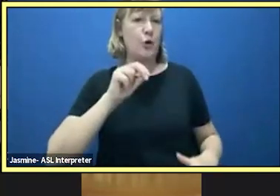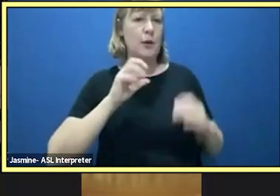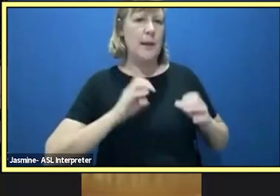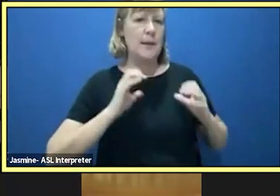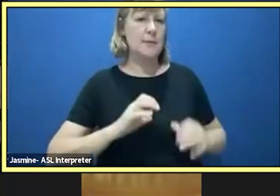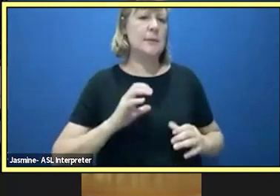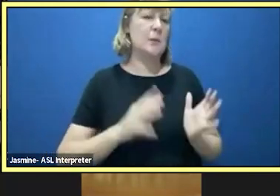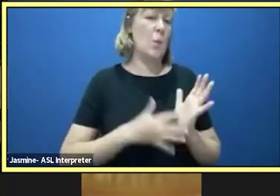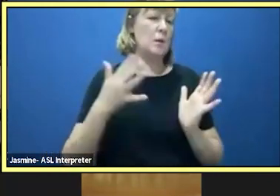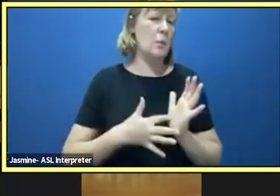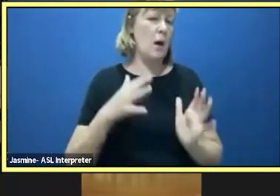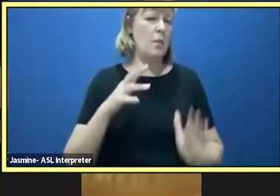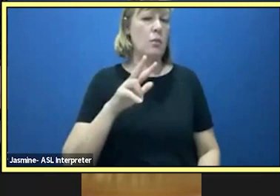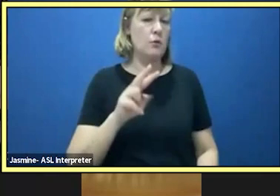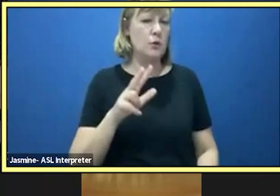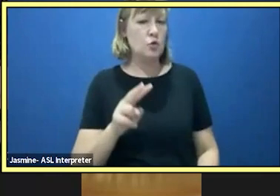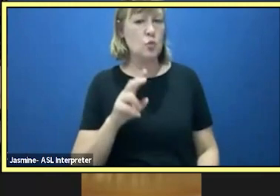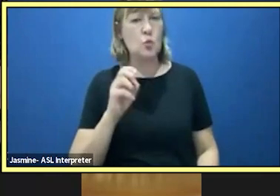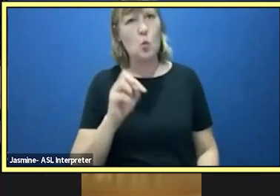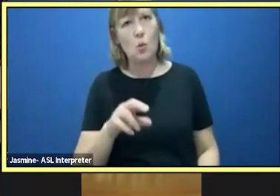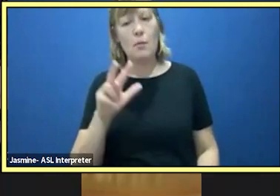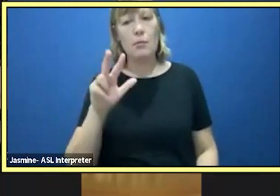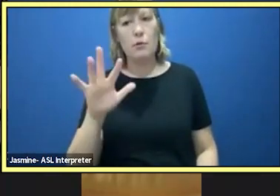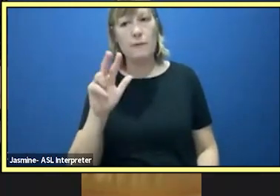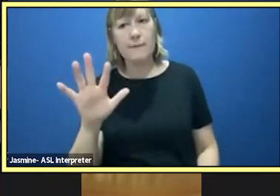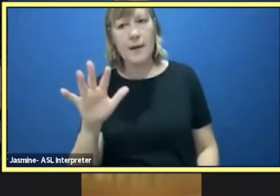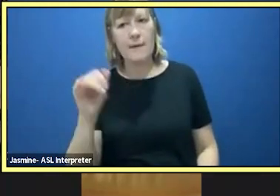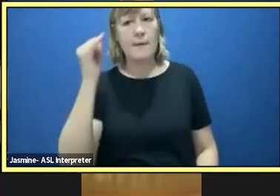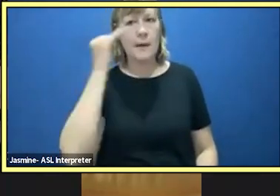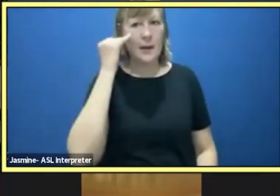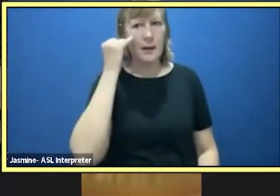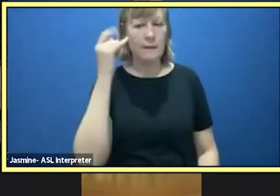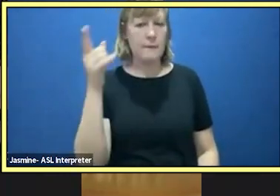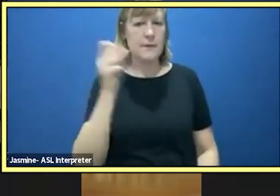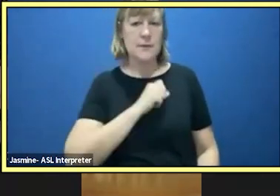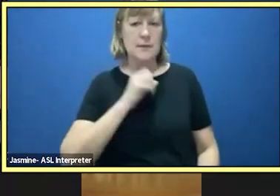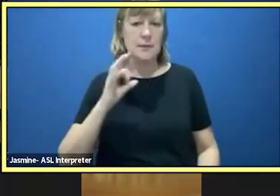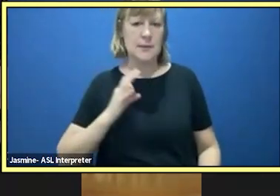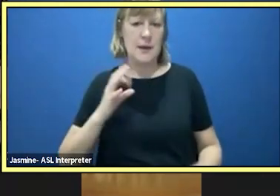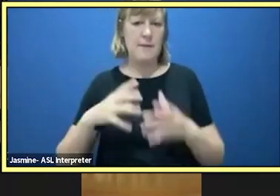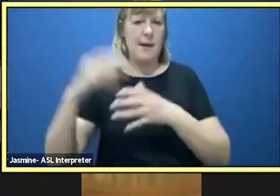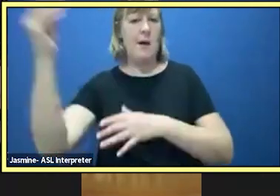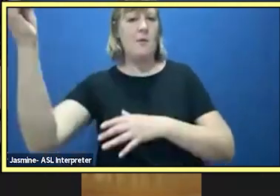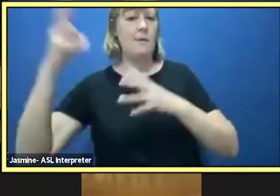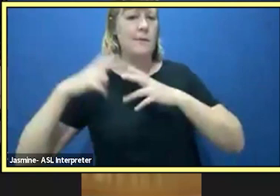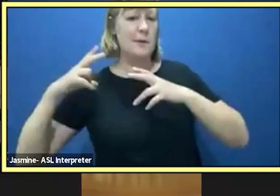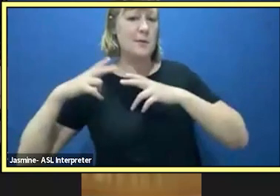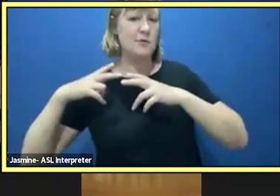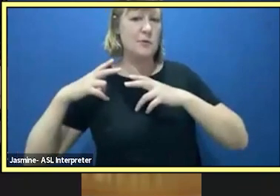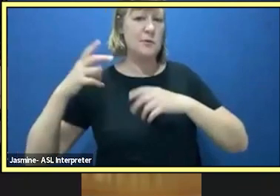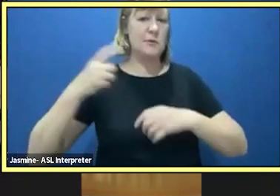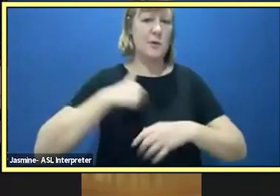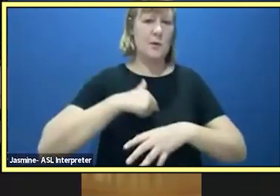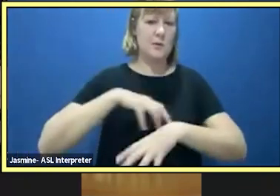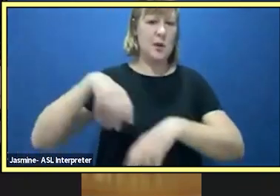if somebody was out or there was a shortness amongst the staff for some reason, but that was a lot. It was full